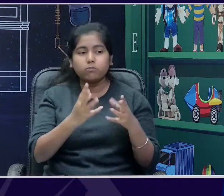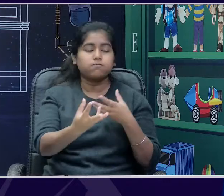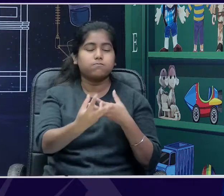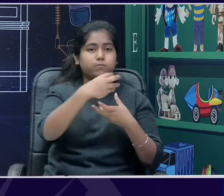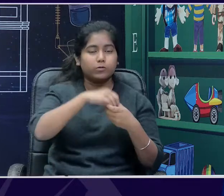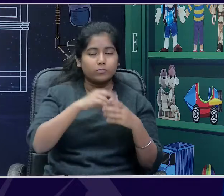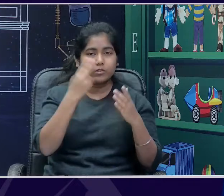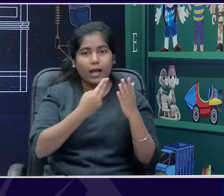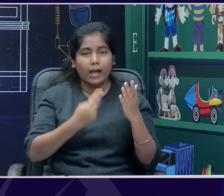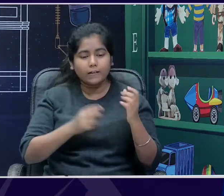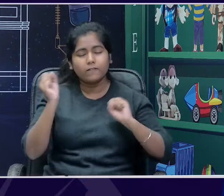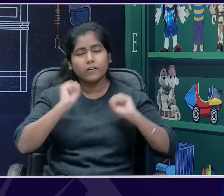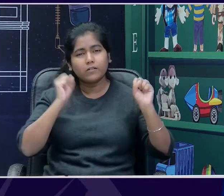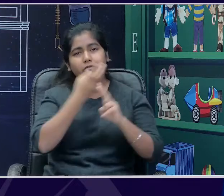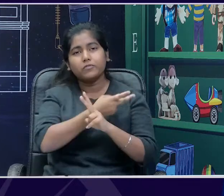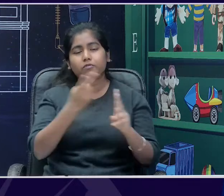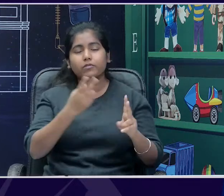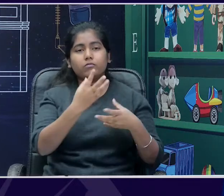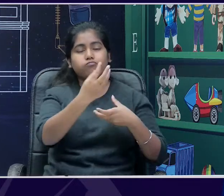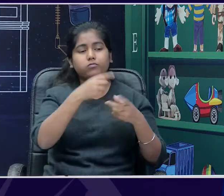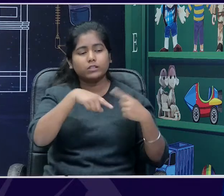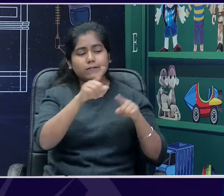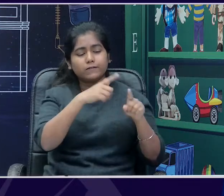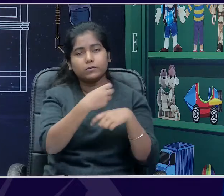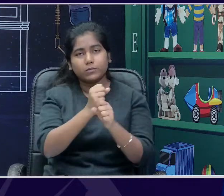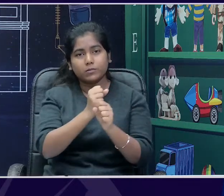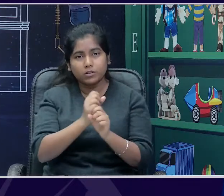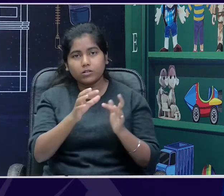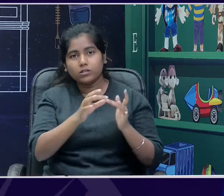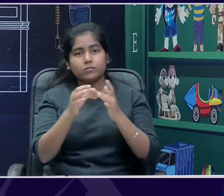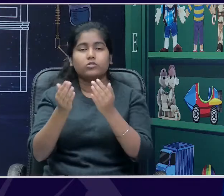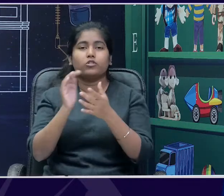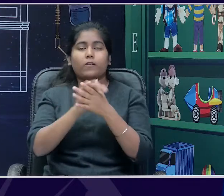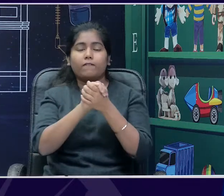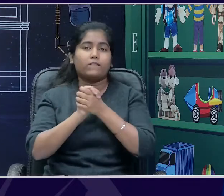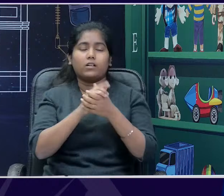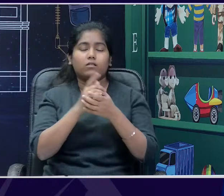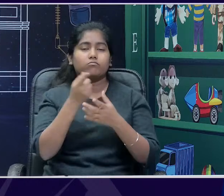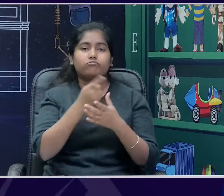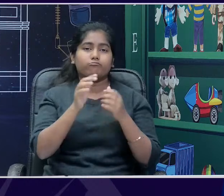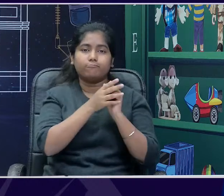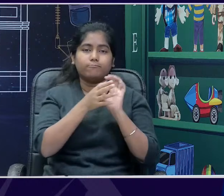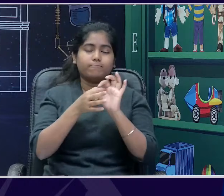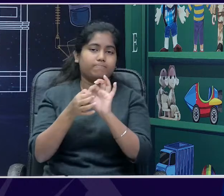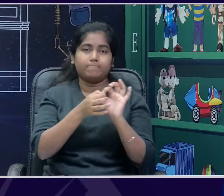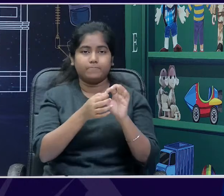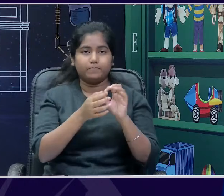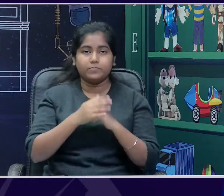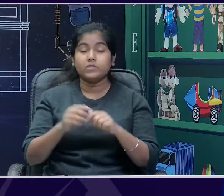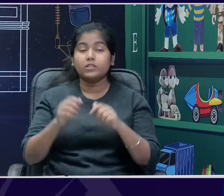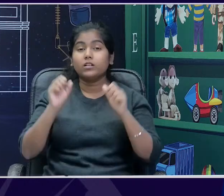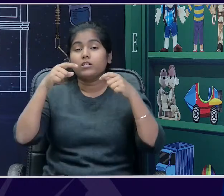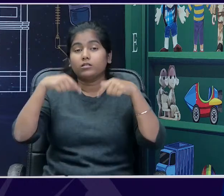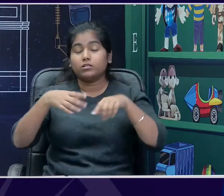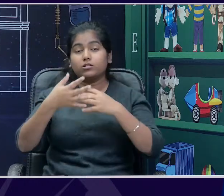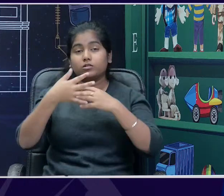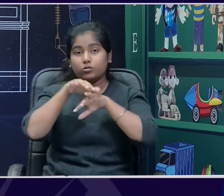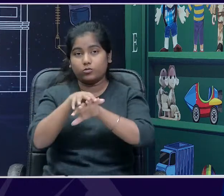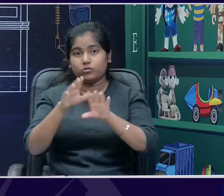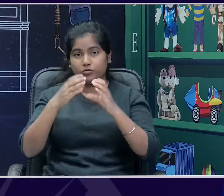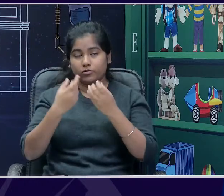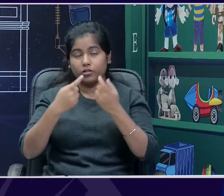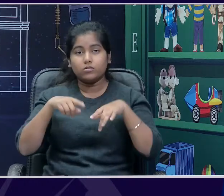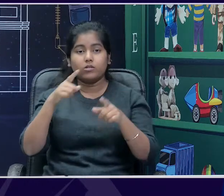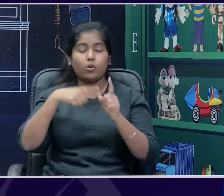art and craft activities also for their special friends. Right. And because this is our inclusive classroom, so this is